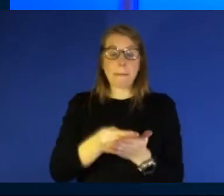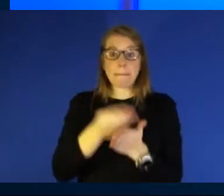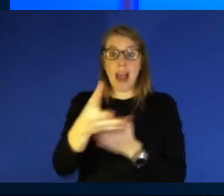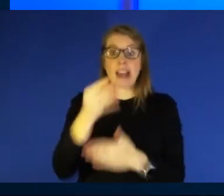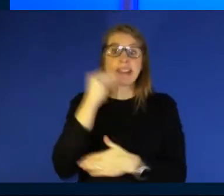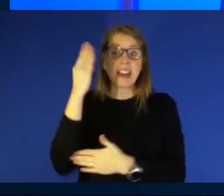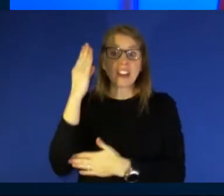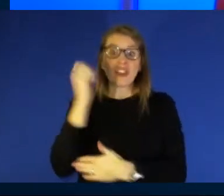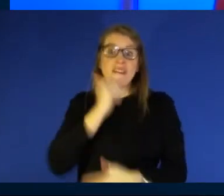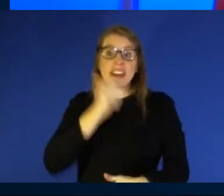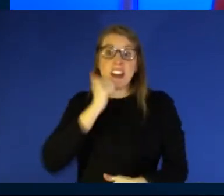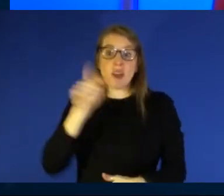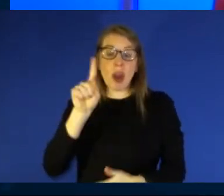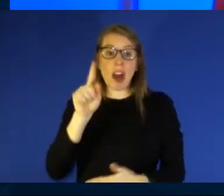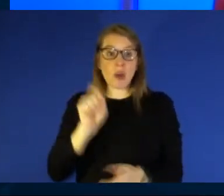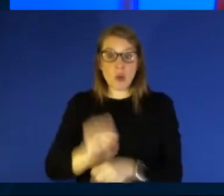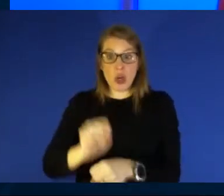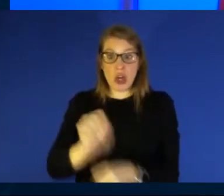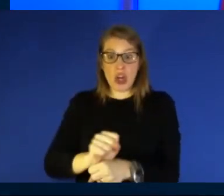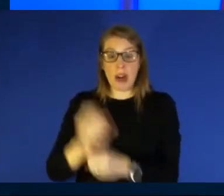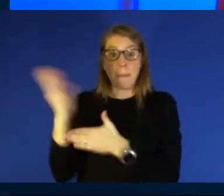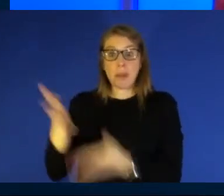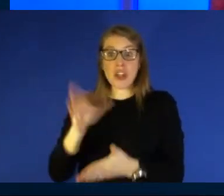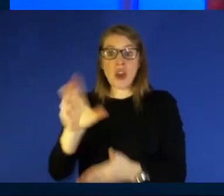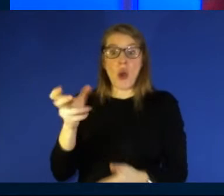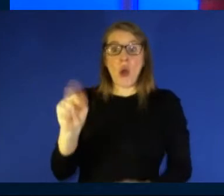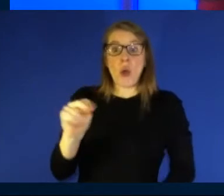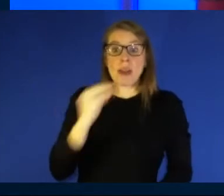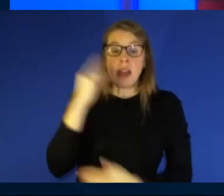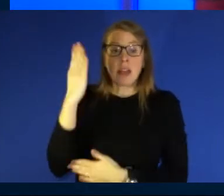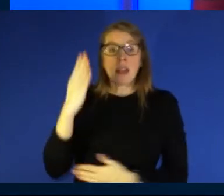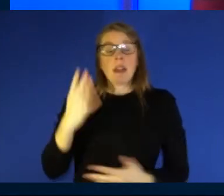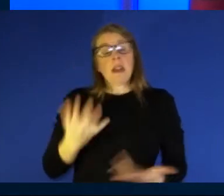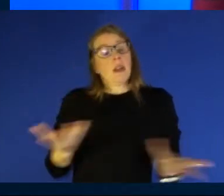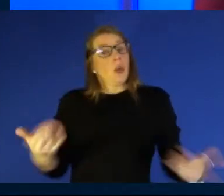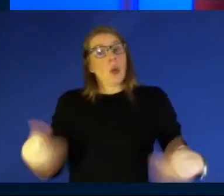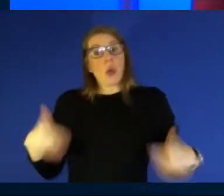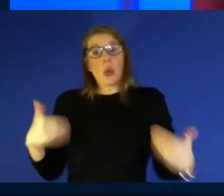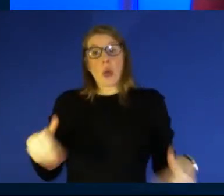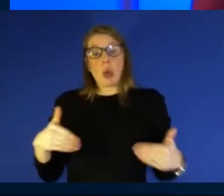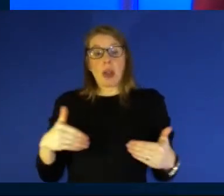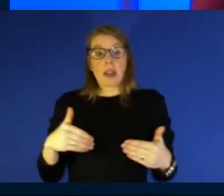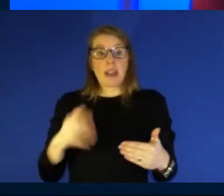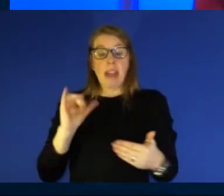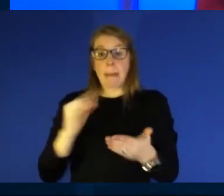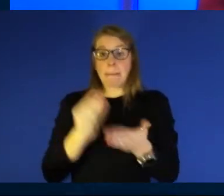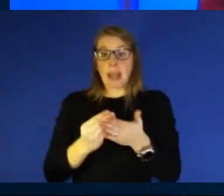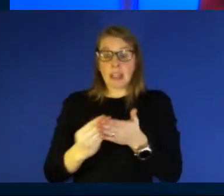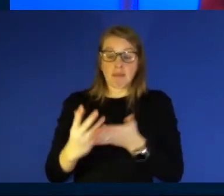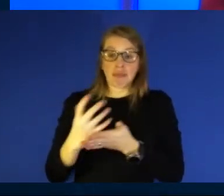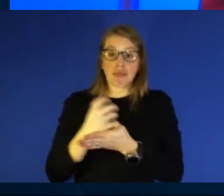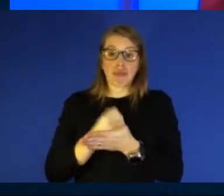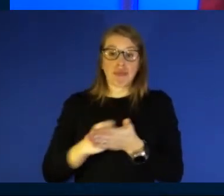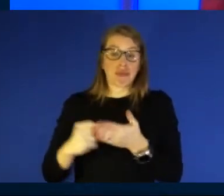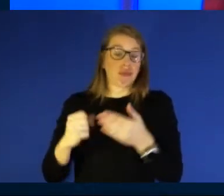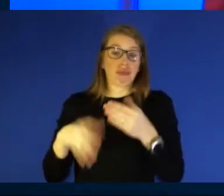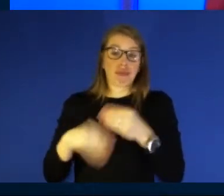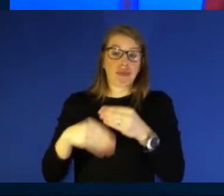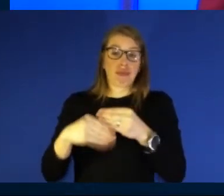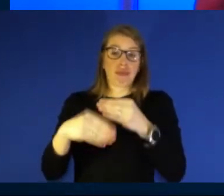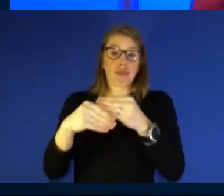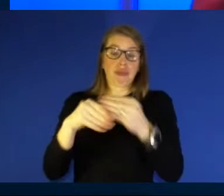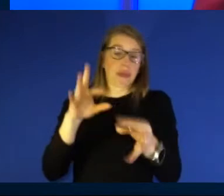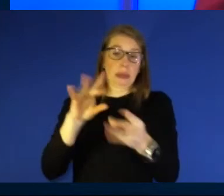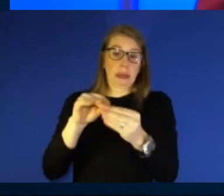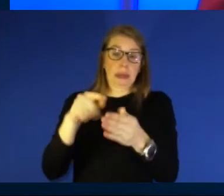work. If you bring your own lunch, you would be surprised, I mean, maybe not, about how much that adds up. Colette, when it comes